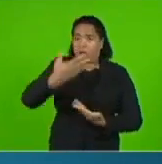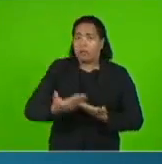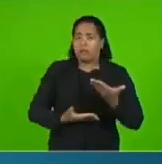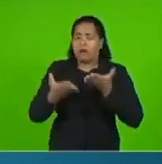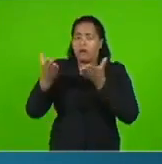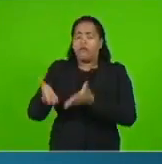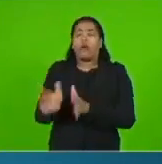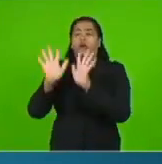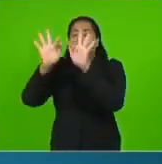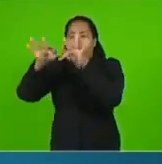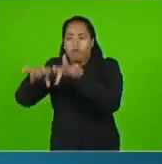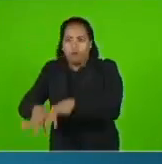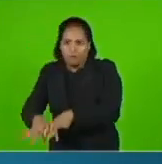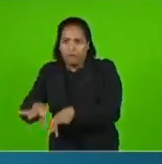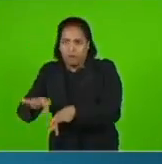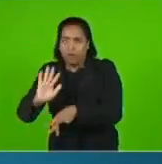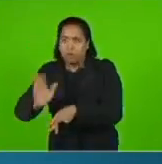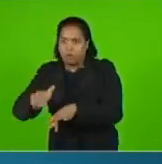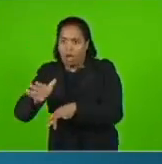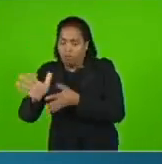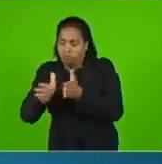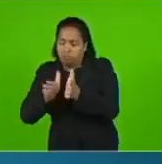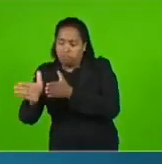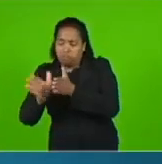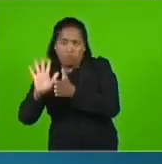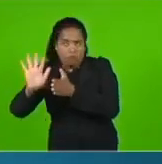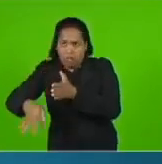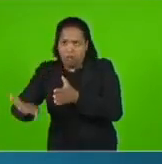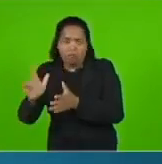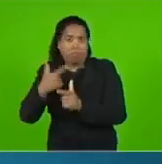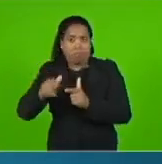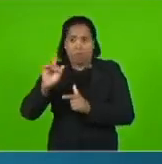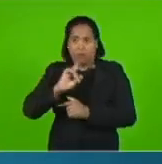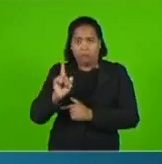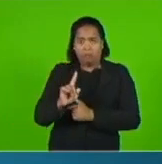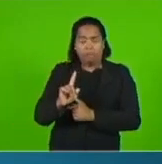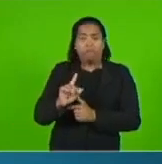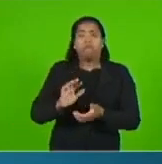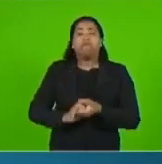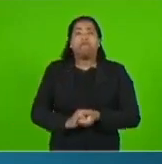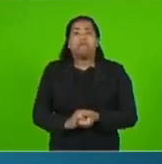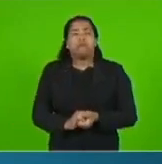coming to a close. For the church, coming to a close is a final period. It's no problem.